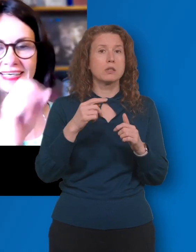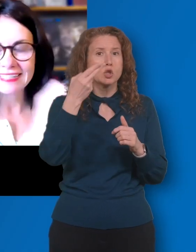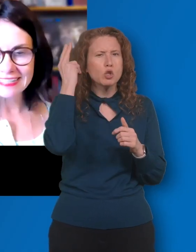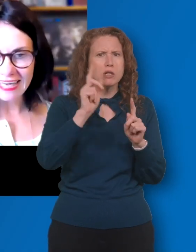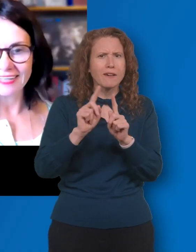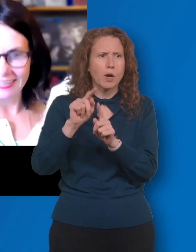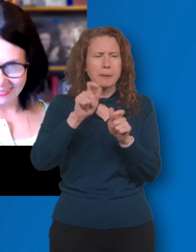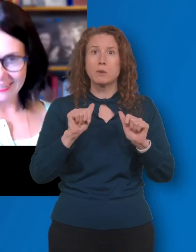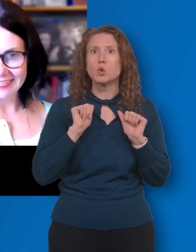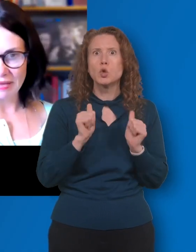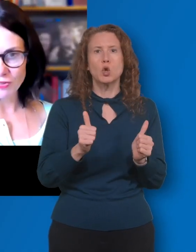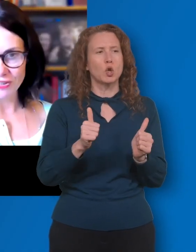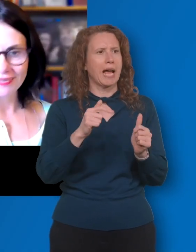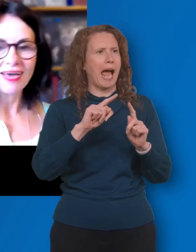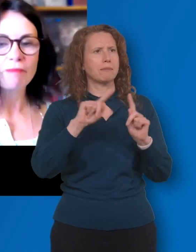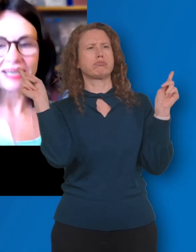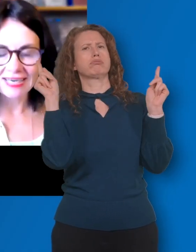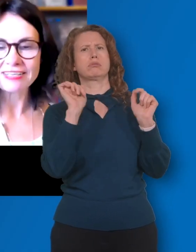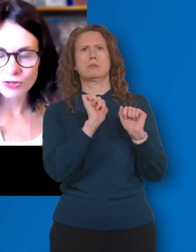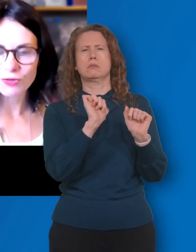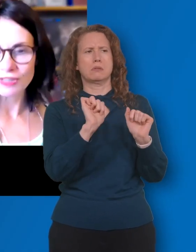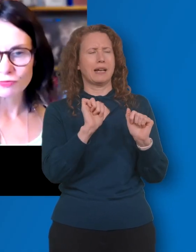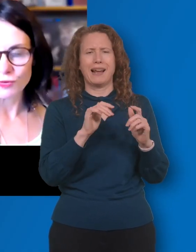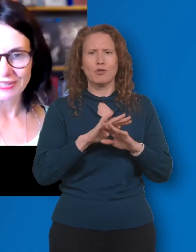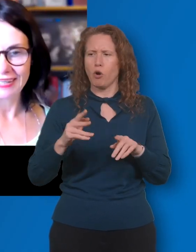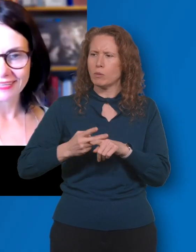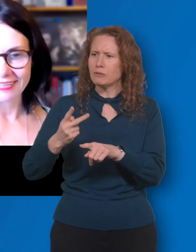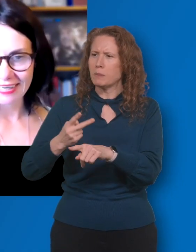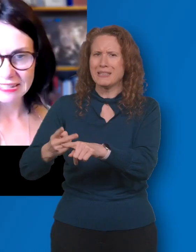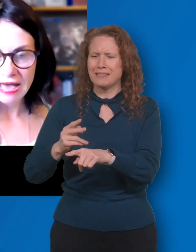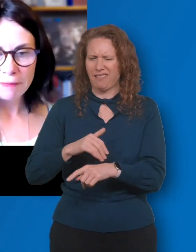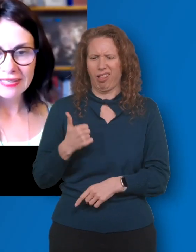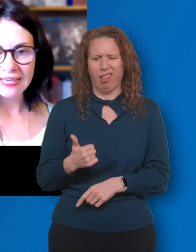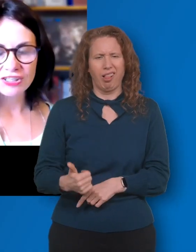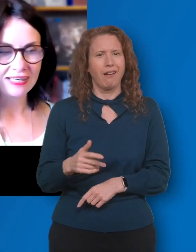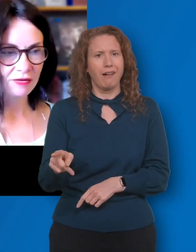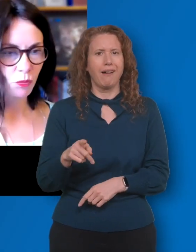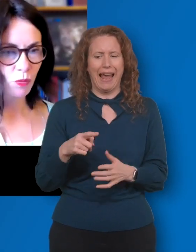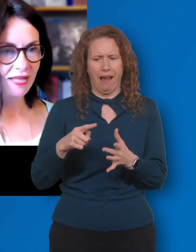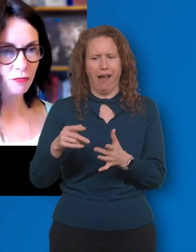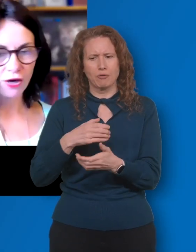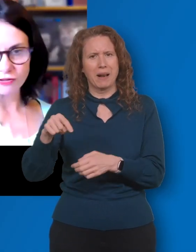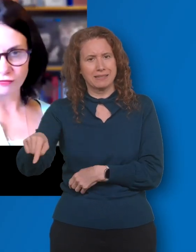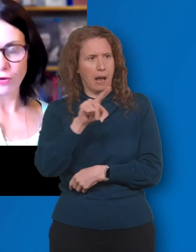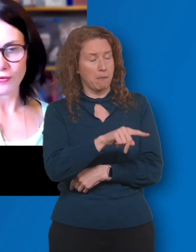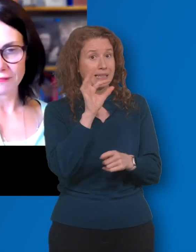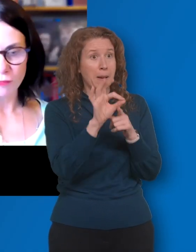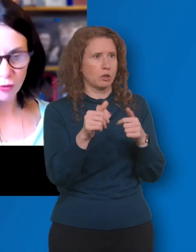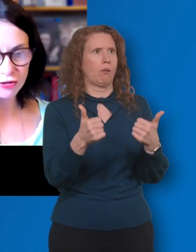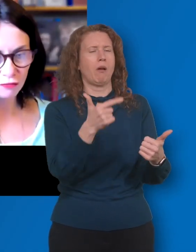often excel in the exception, but are less good at routine things. But actually, where the world